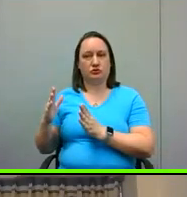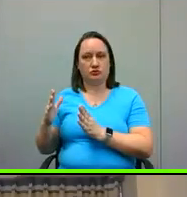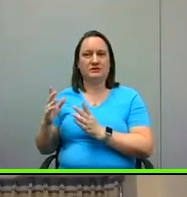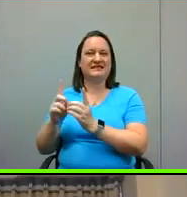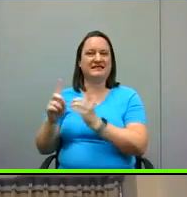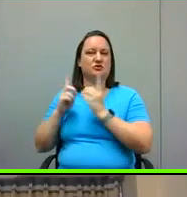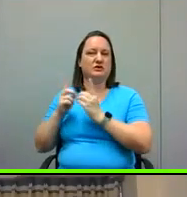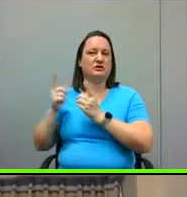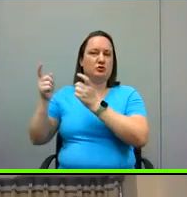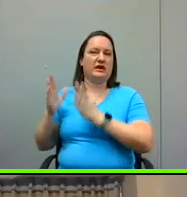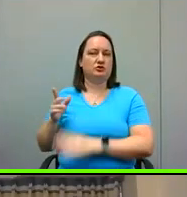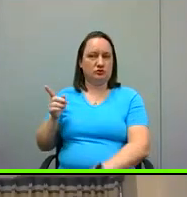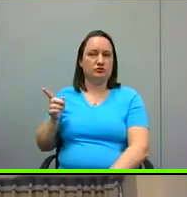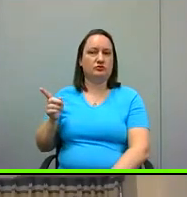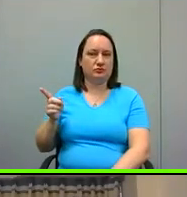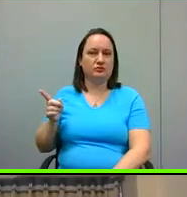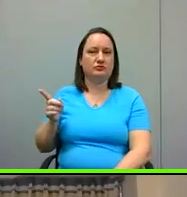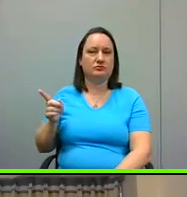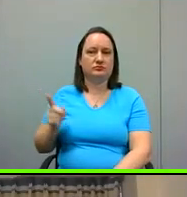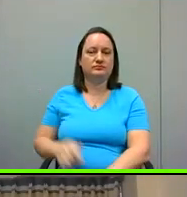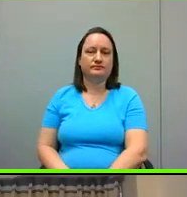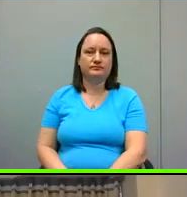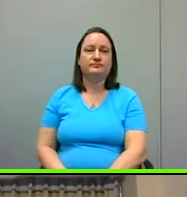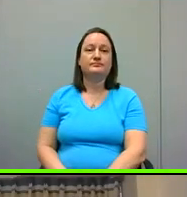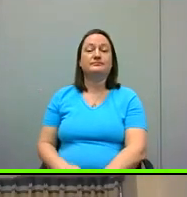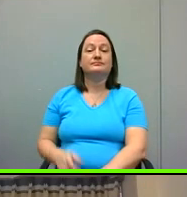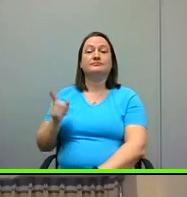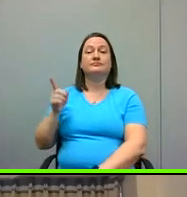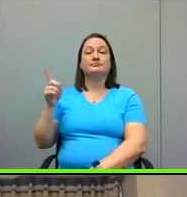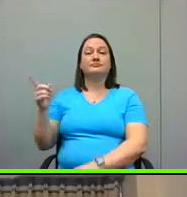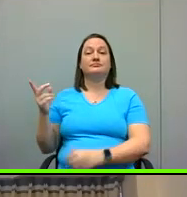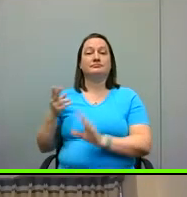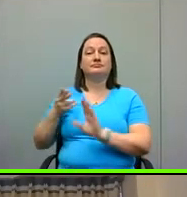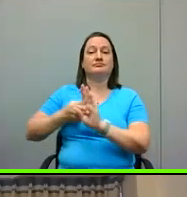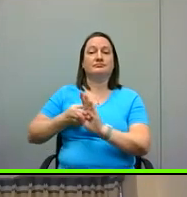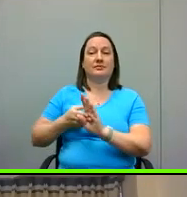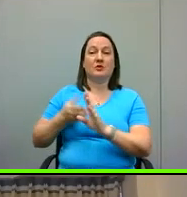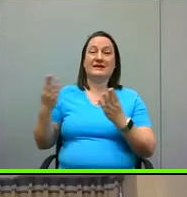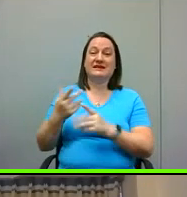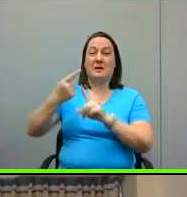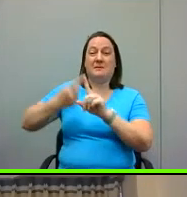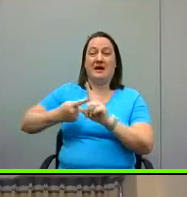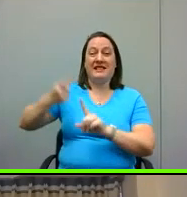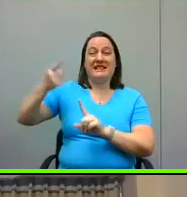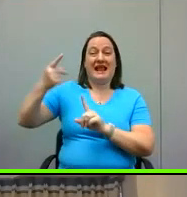director. And he came on, was only here a month and a half, and